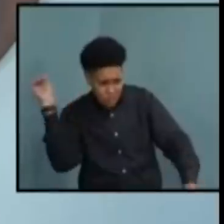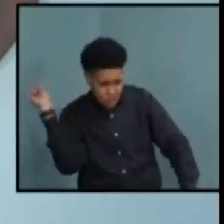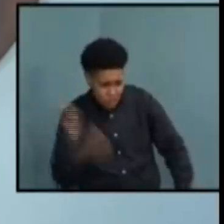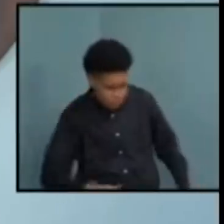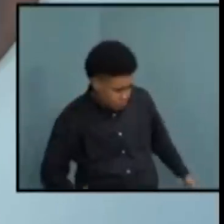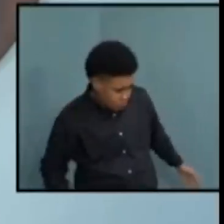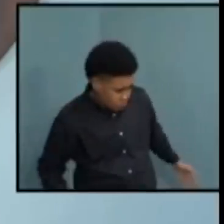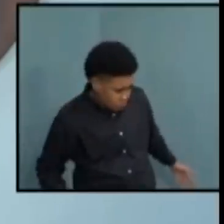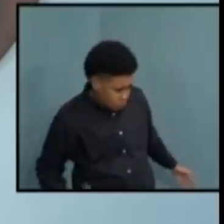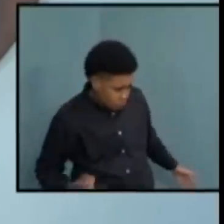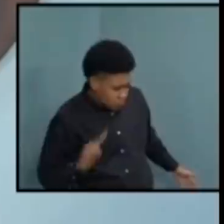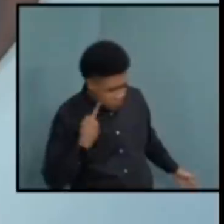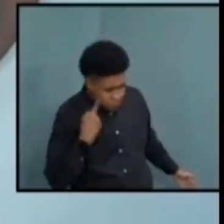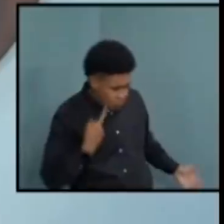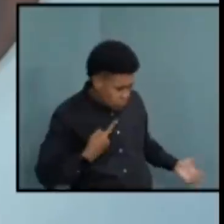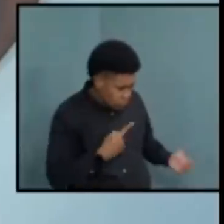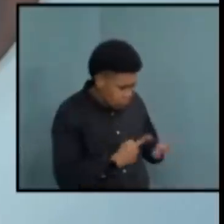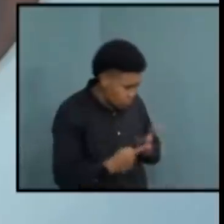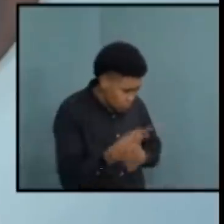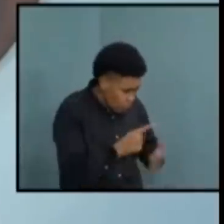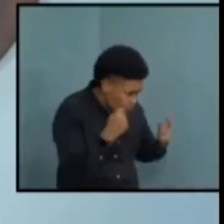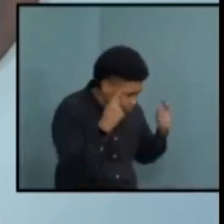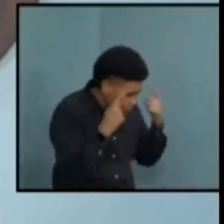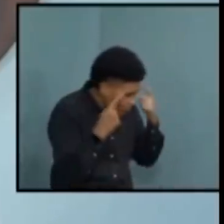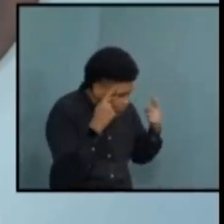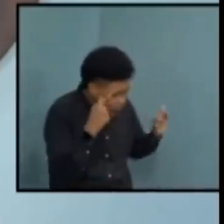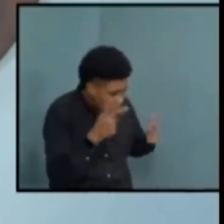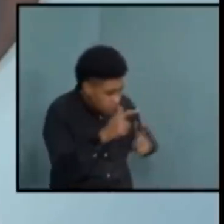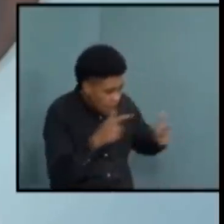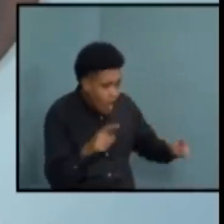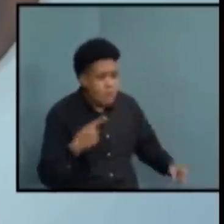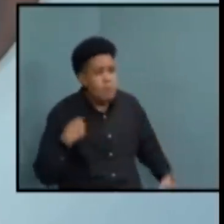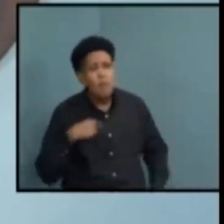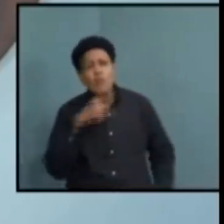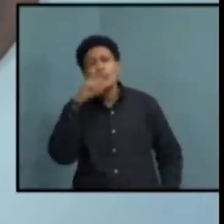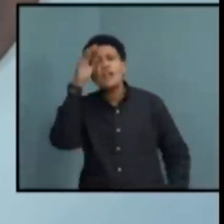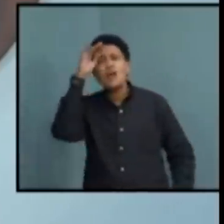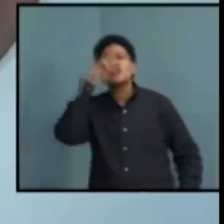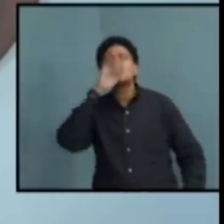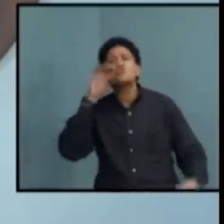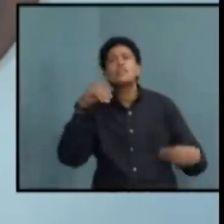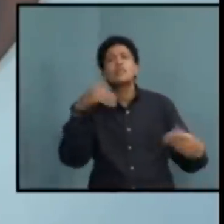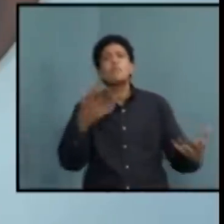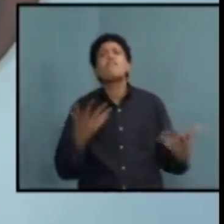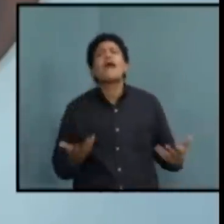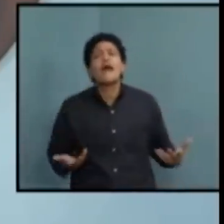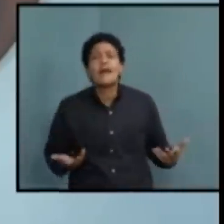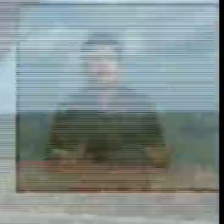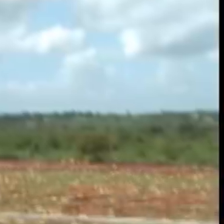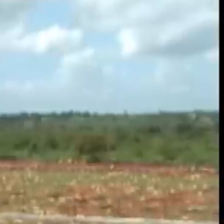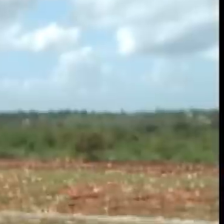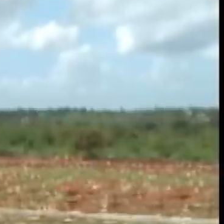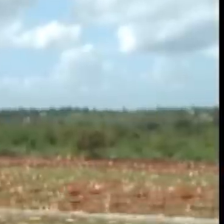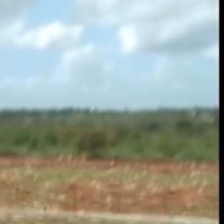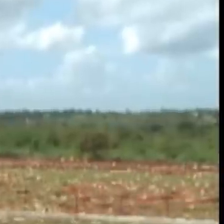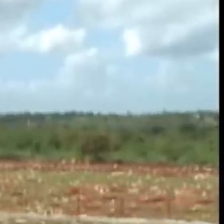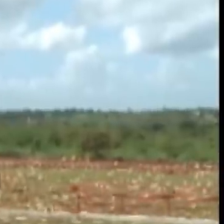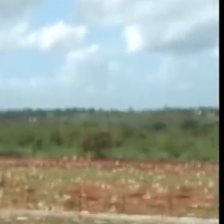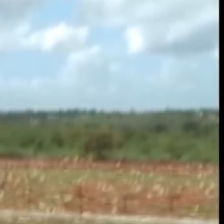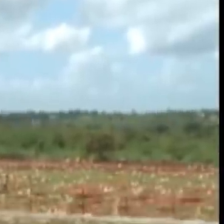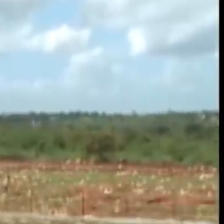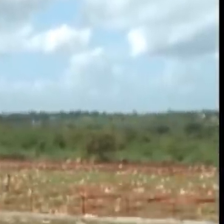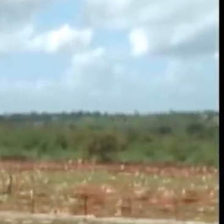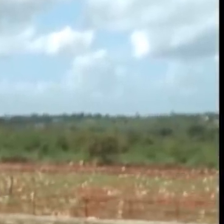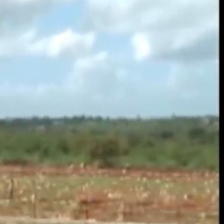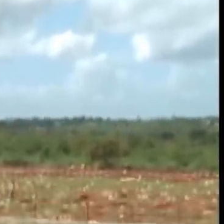briefing yesterday, local government minister Desmond McKenzie said he has been meeting with stakeholders in the industry.